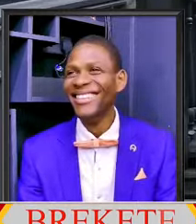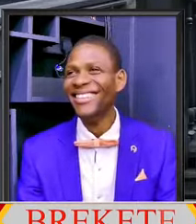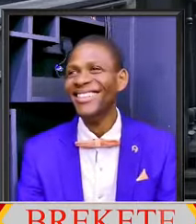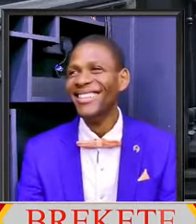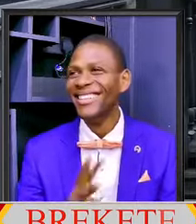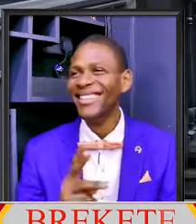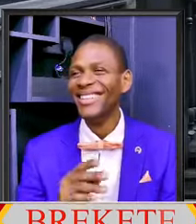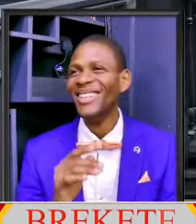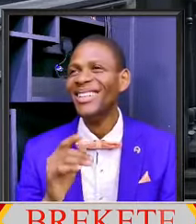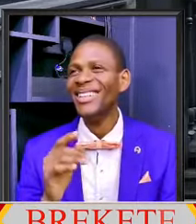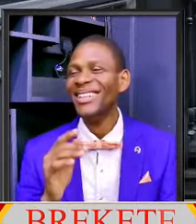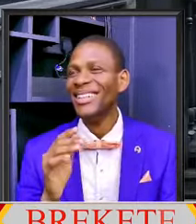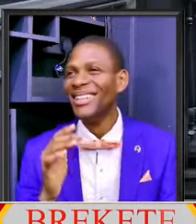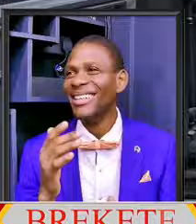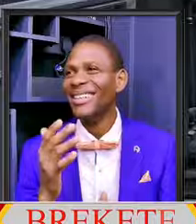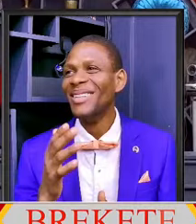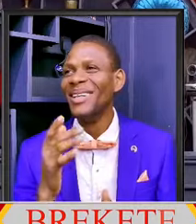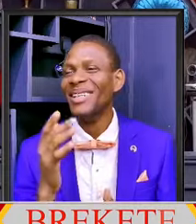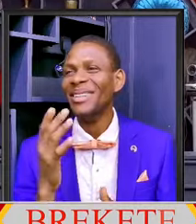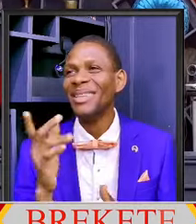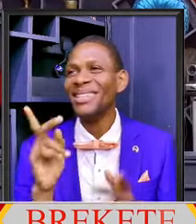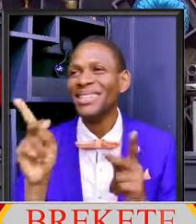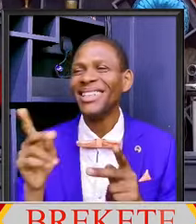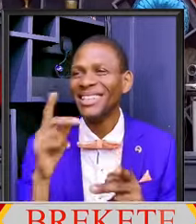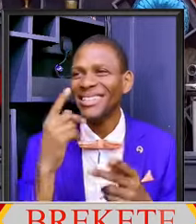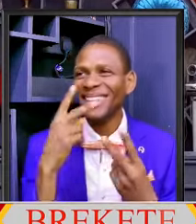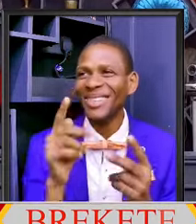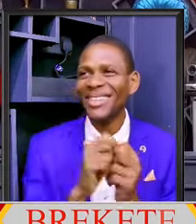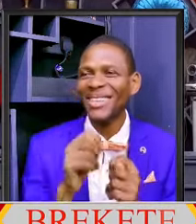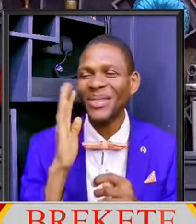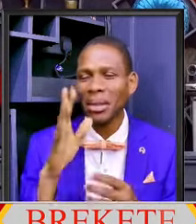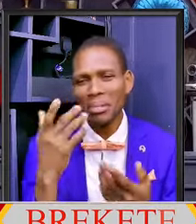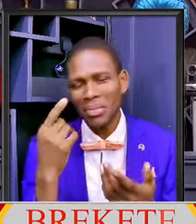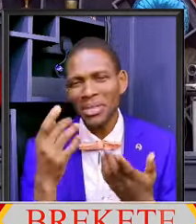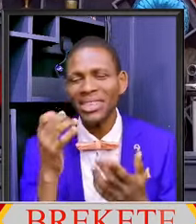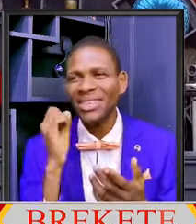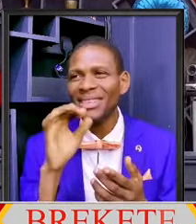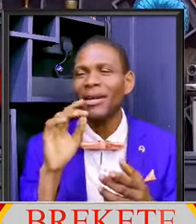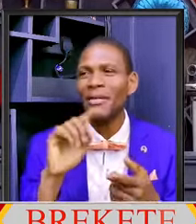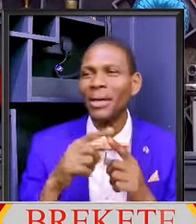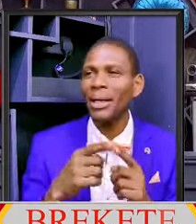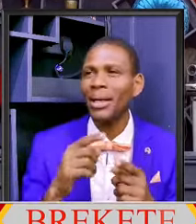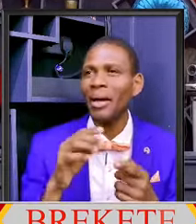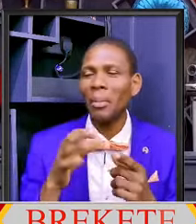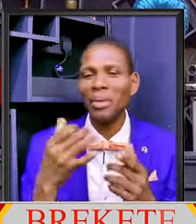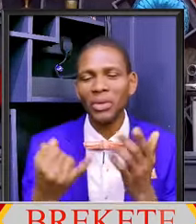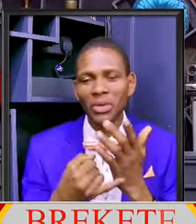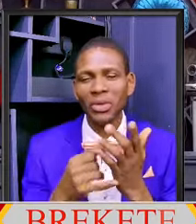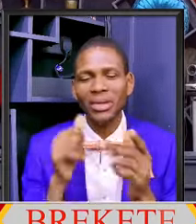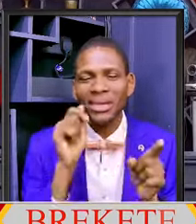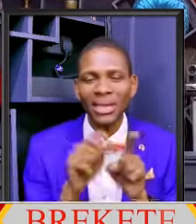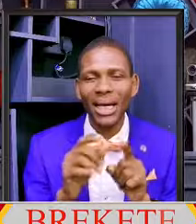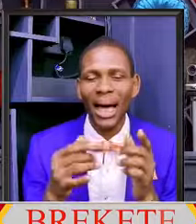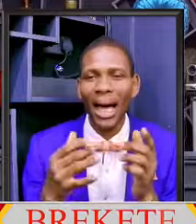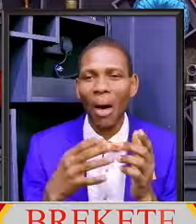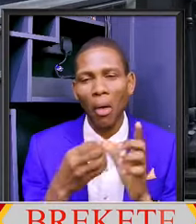Percy, where see the go? Tisa now friends, or sisters, junior sister and senior